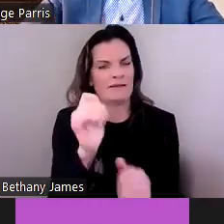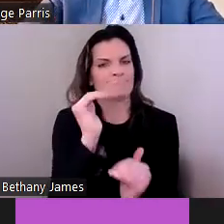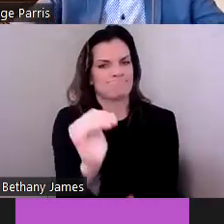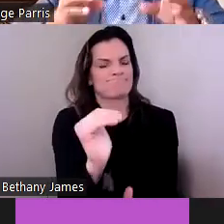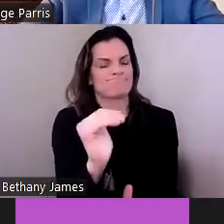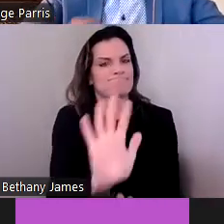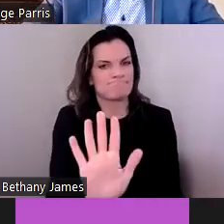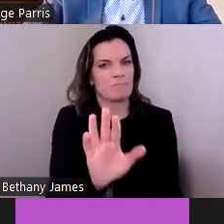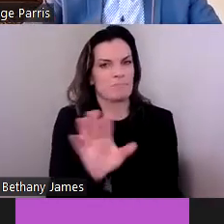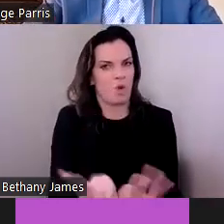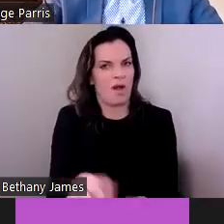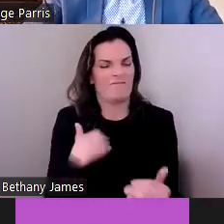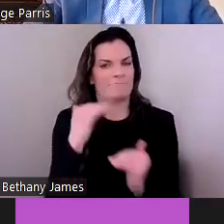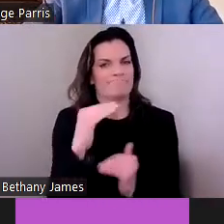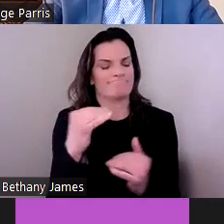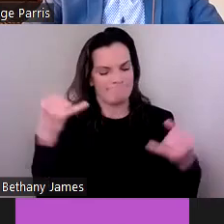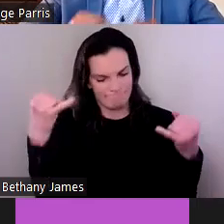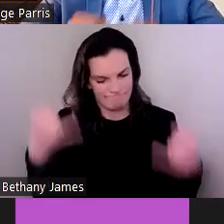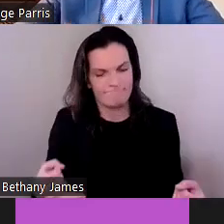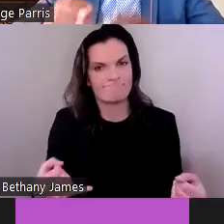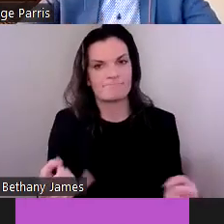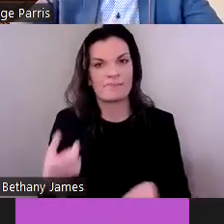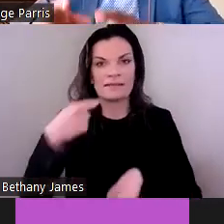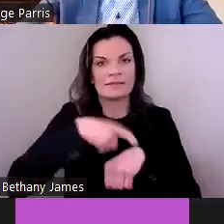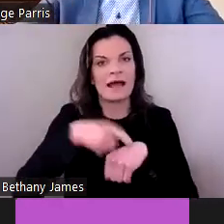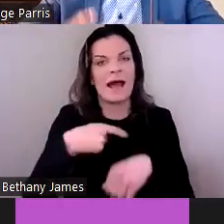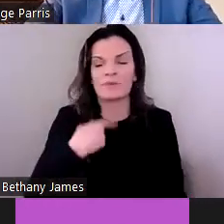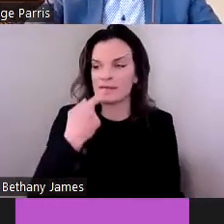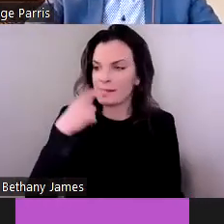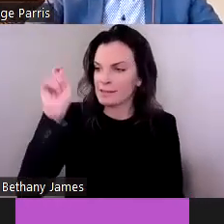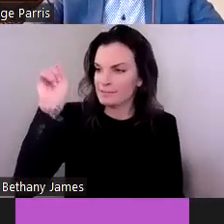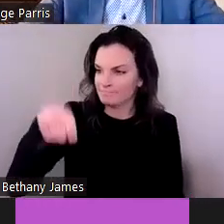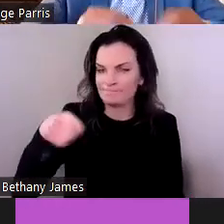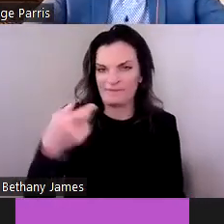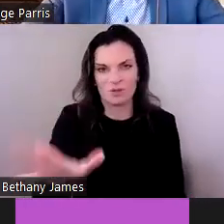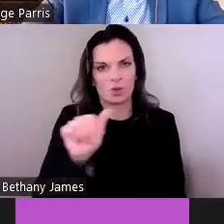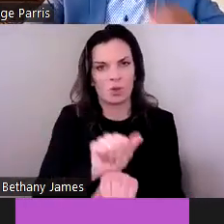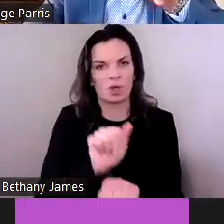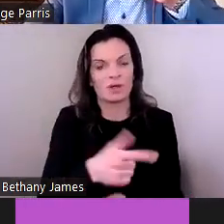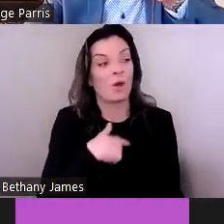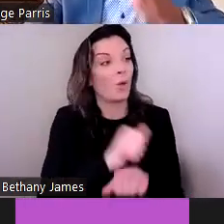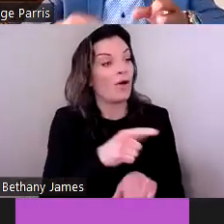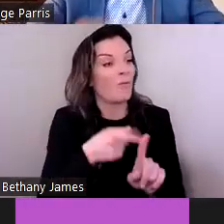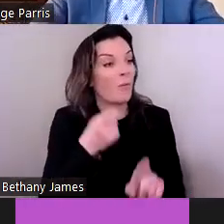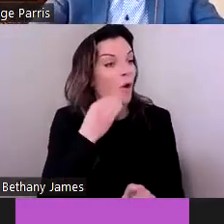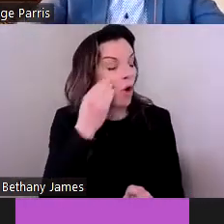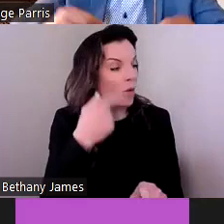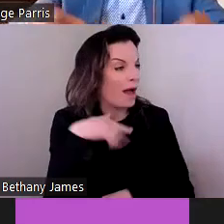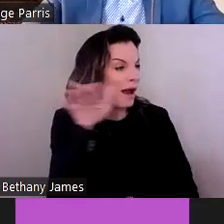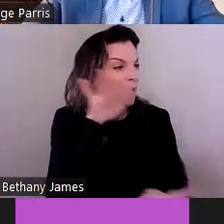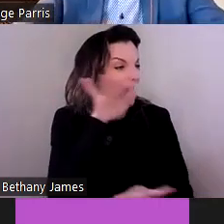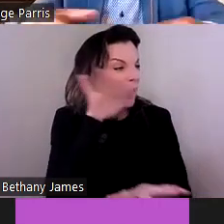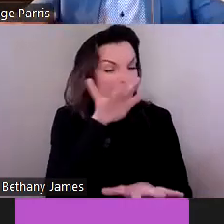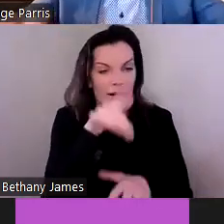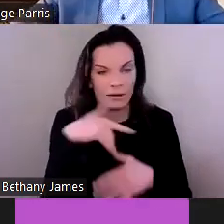to have boundaries. When do we stop working? Don't carry your work at home. Personal demands at work,